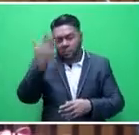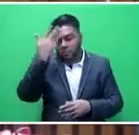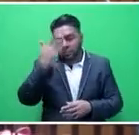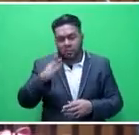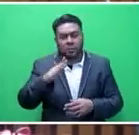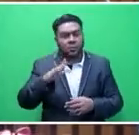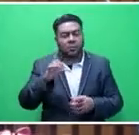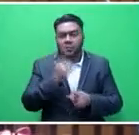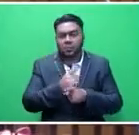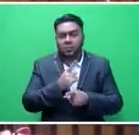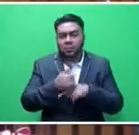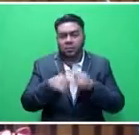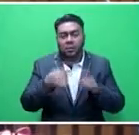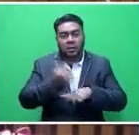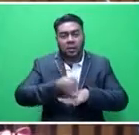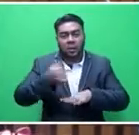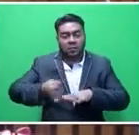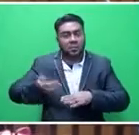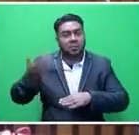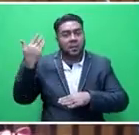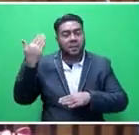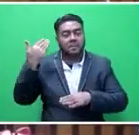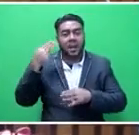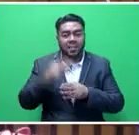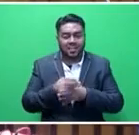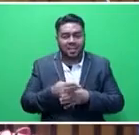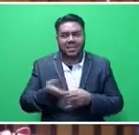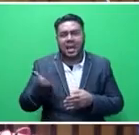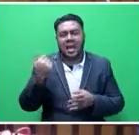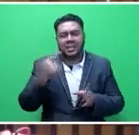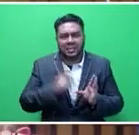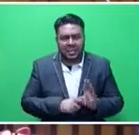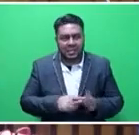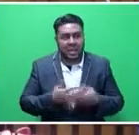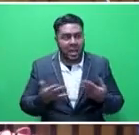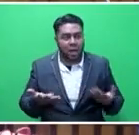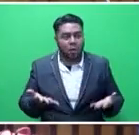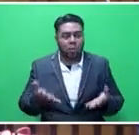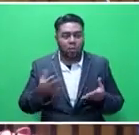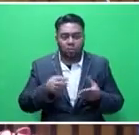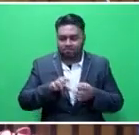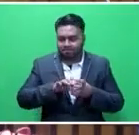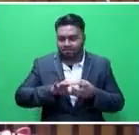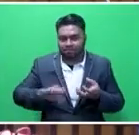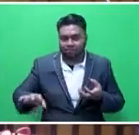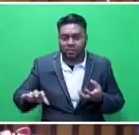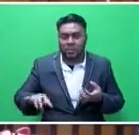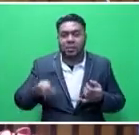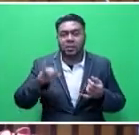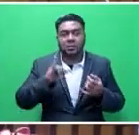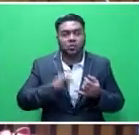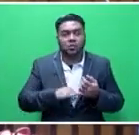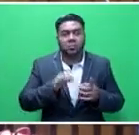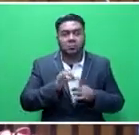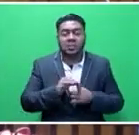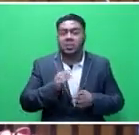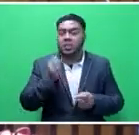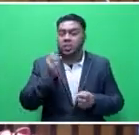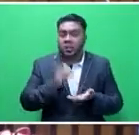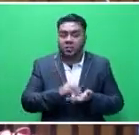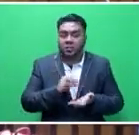fact that government, in the past number of months since last year, has now begun to outsourcing GP services to the private